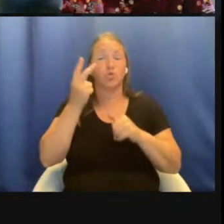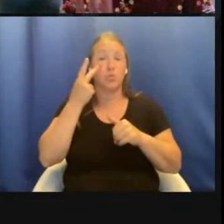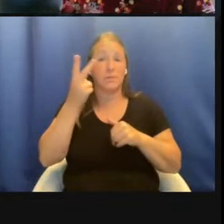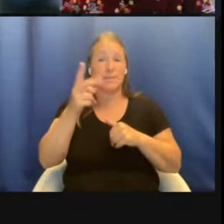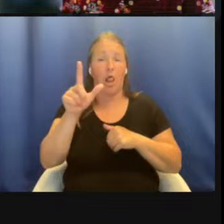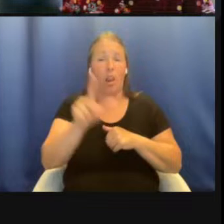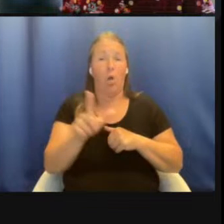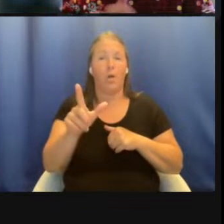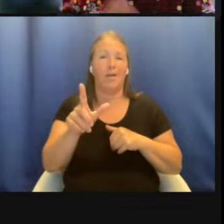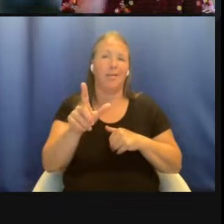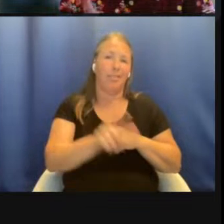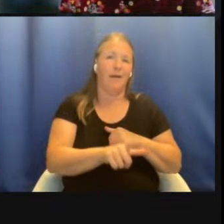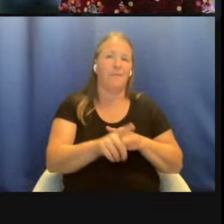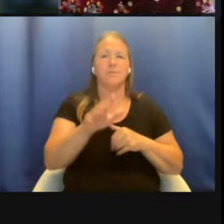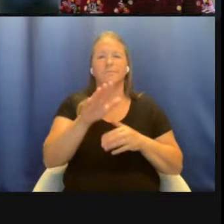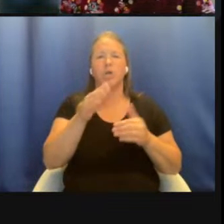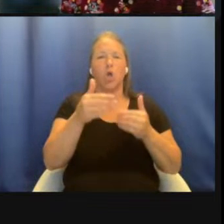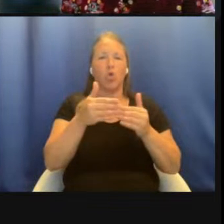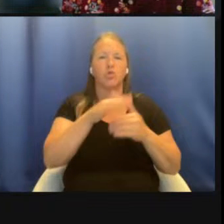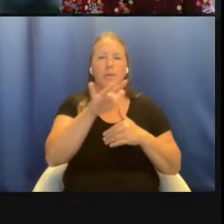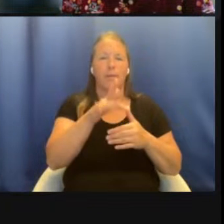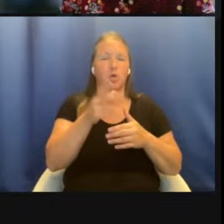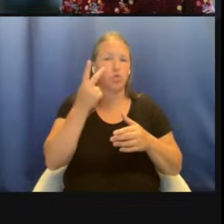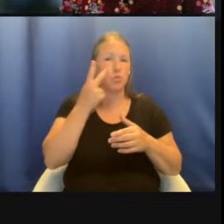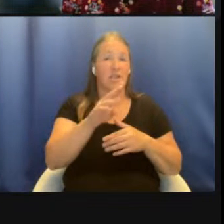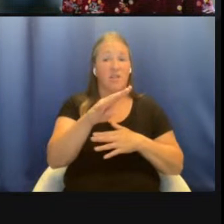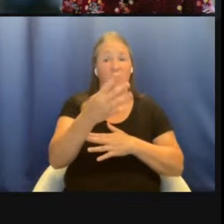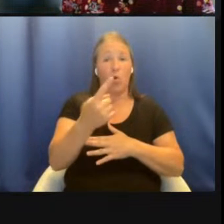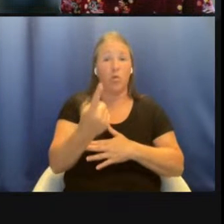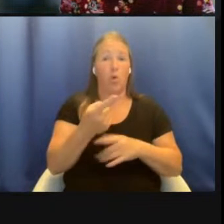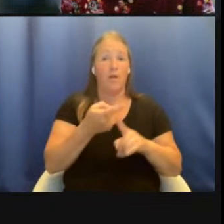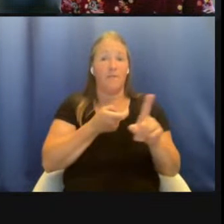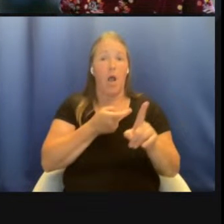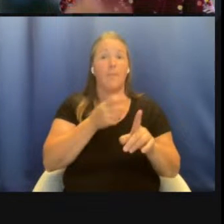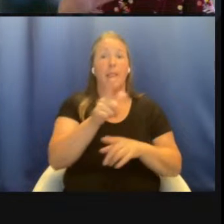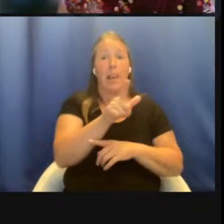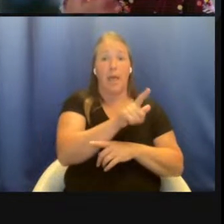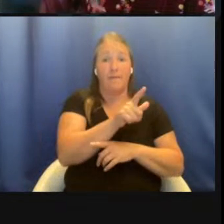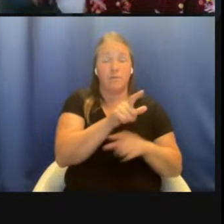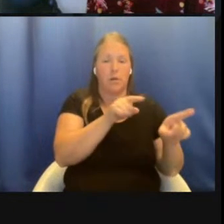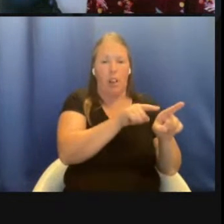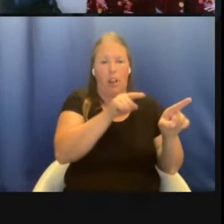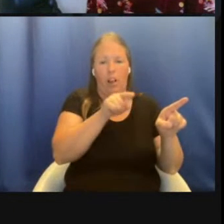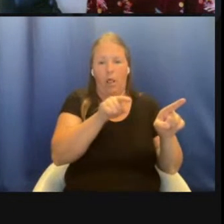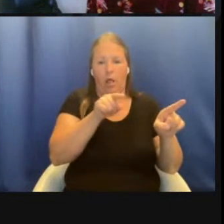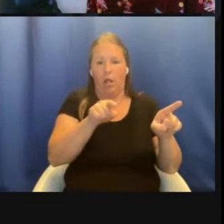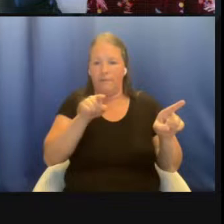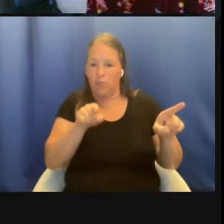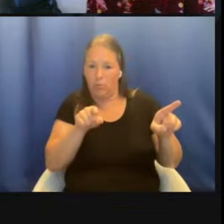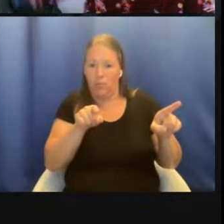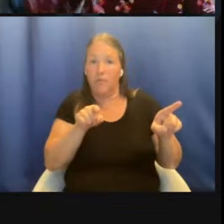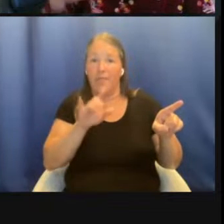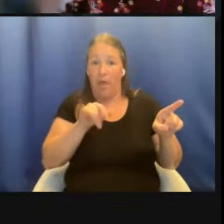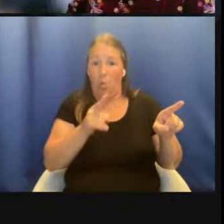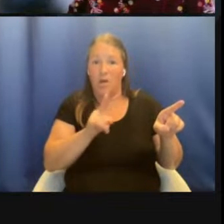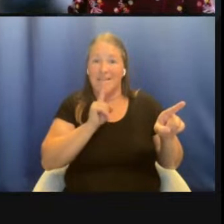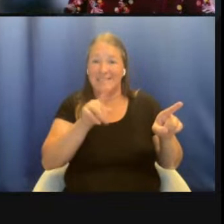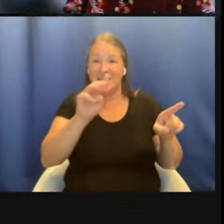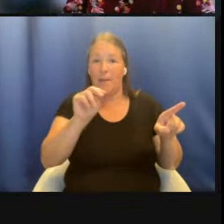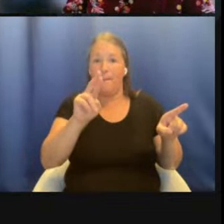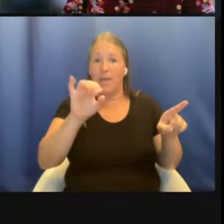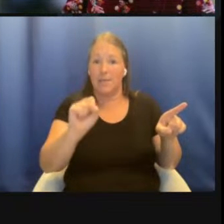the fourth one in from the left is in fact Mrs. Gwynne's. And this is a genteel boarding house. She has multiple rooms